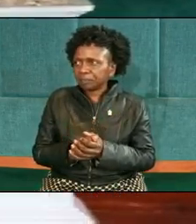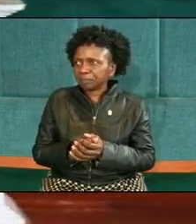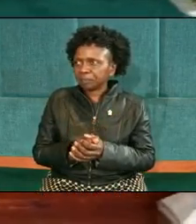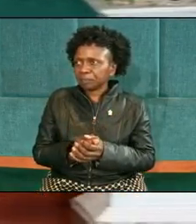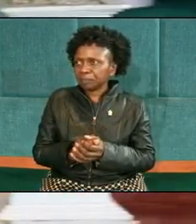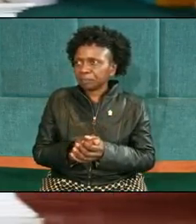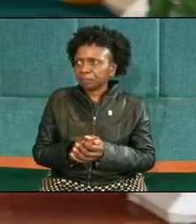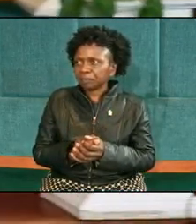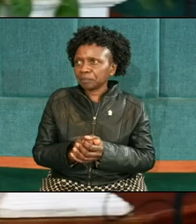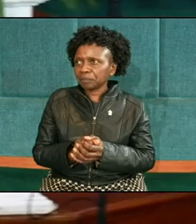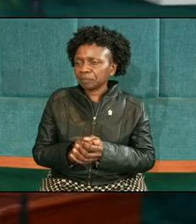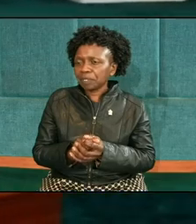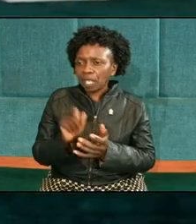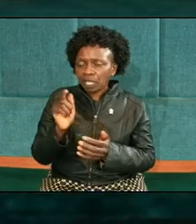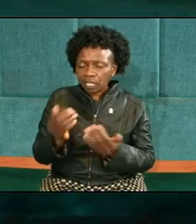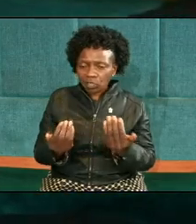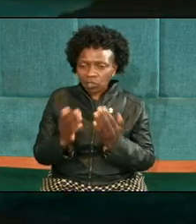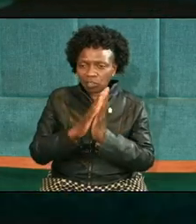Hey. I tell you, this is not a children's story.